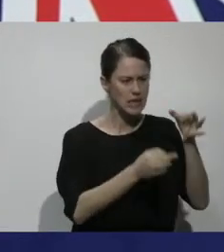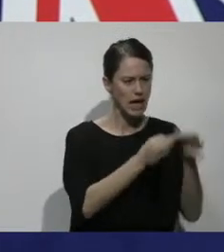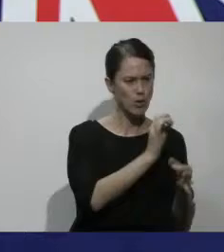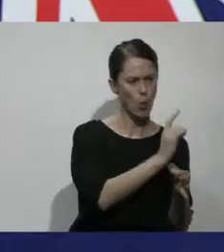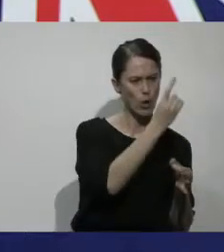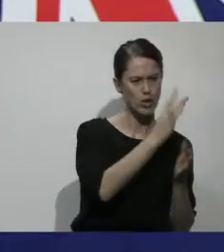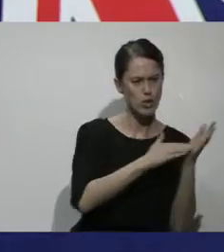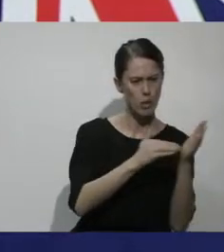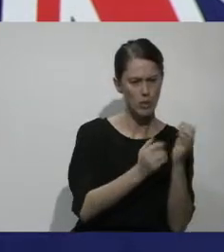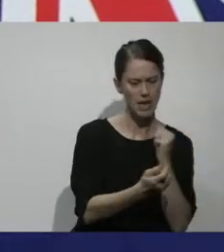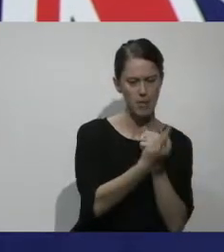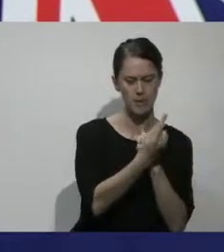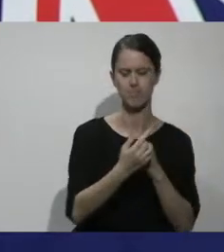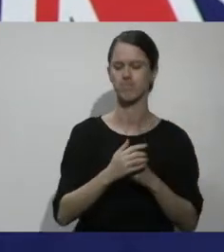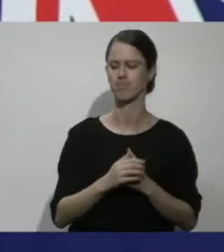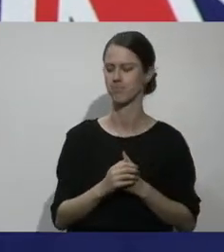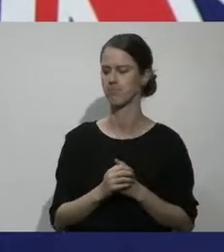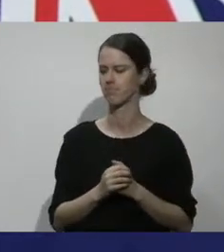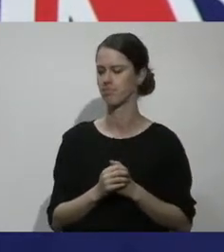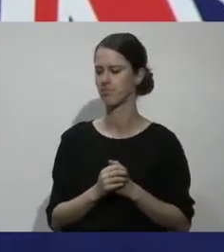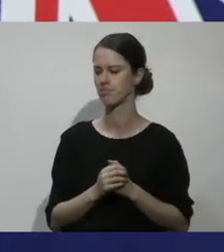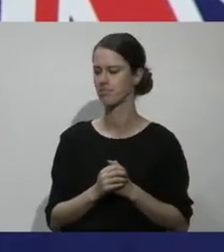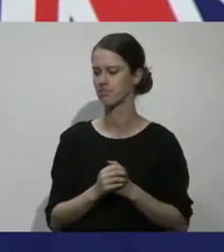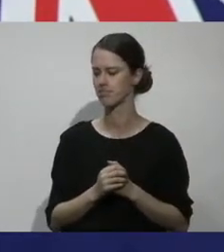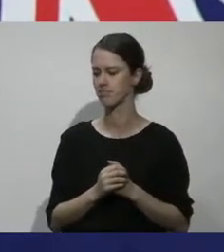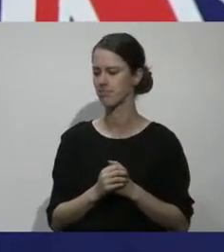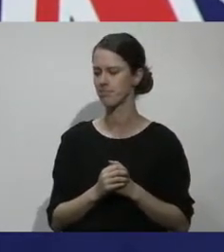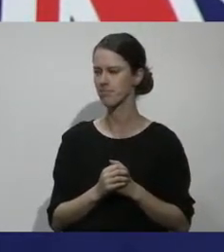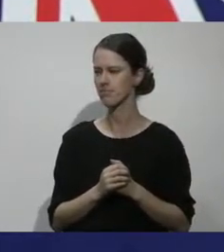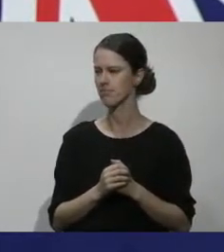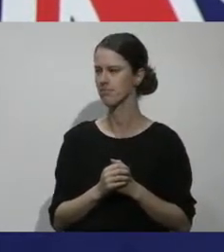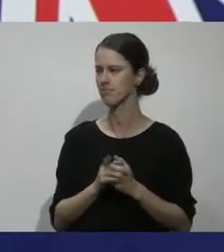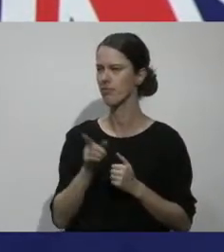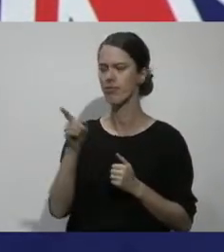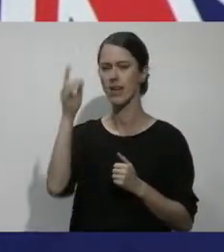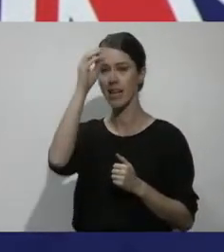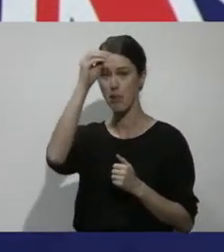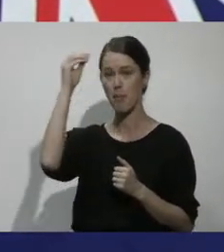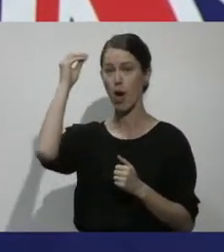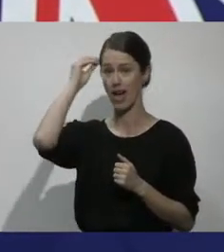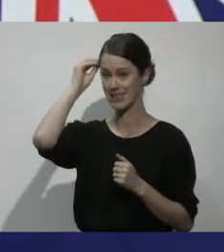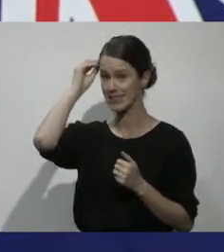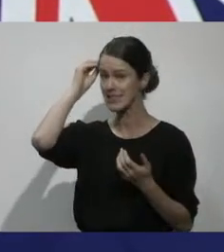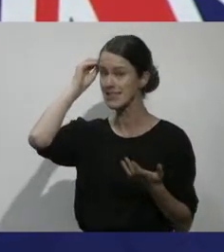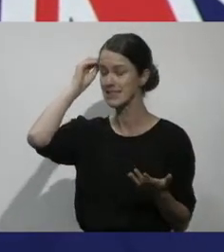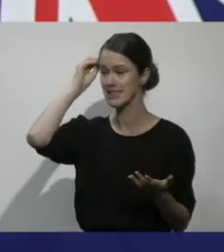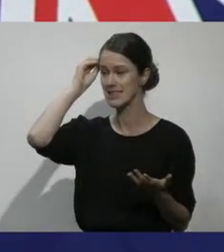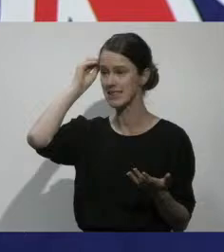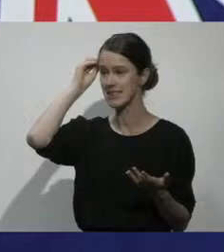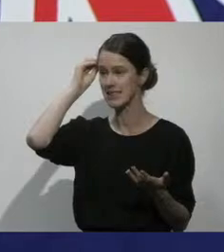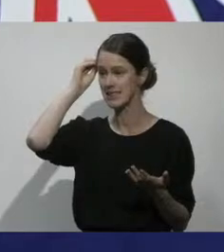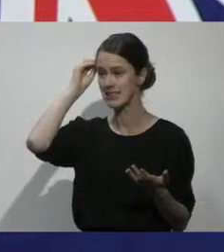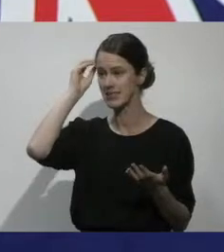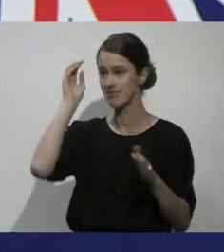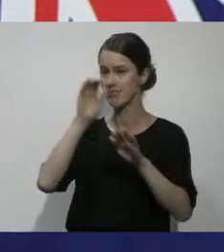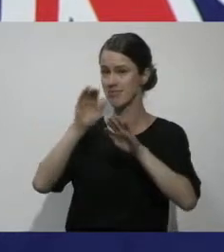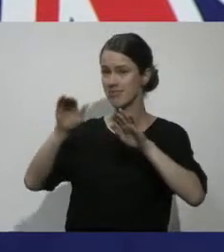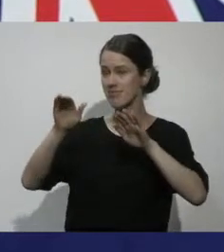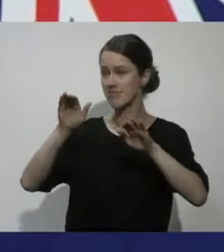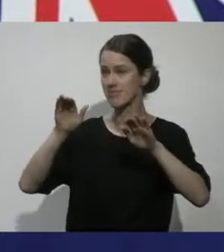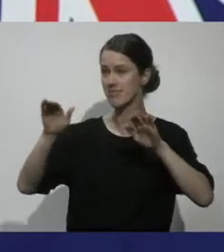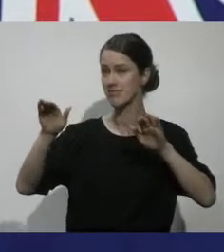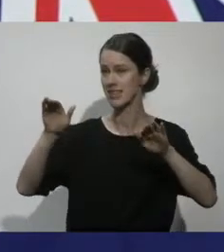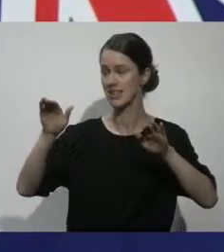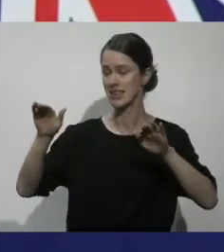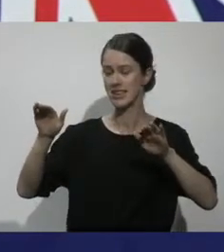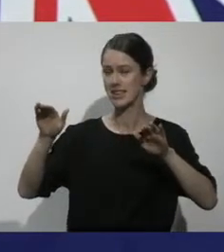of New Zealand. One point I would make is that keep in mind, and I just add this for the benefit of the Electoral Commission, not to